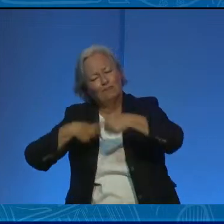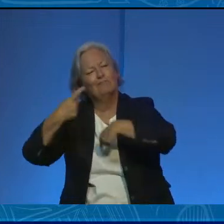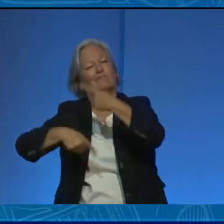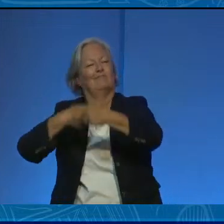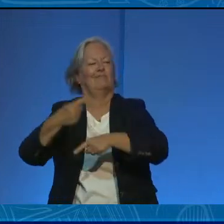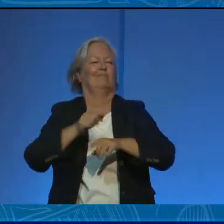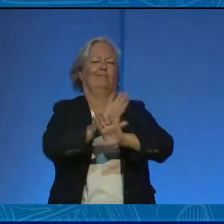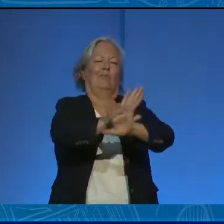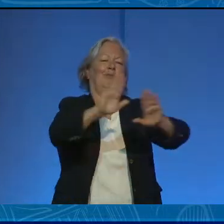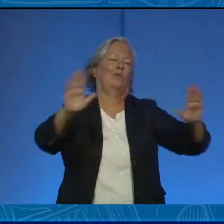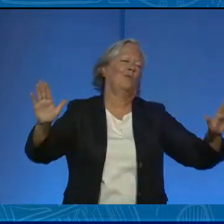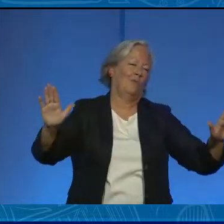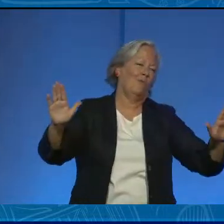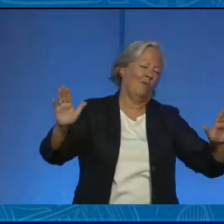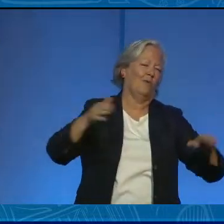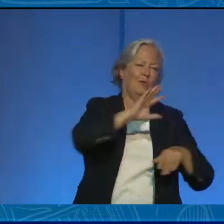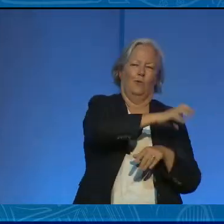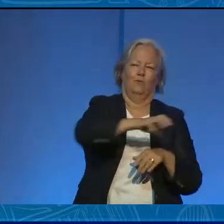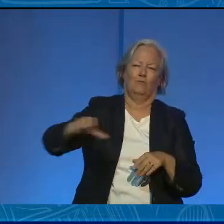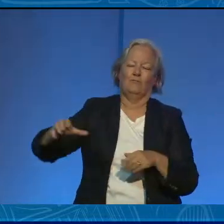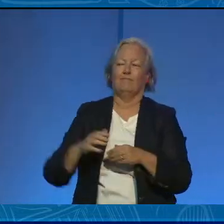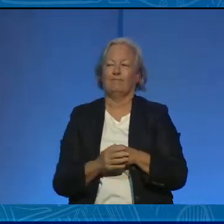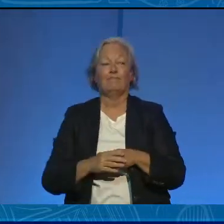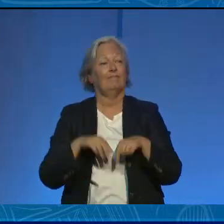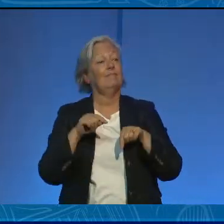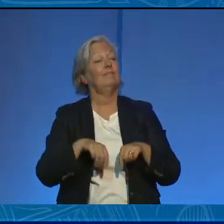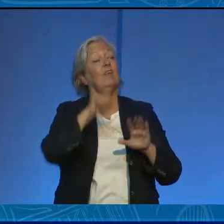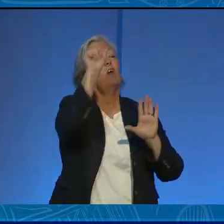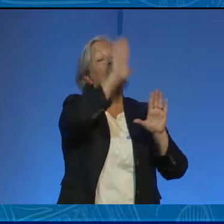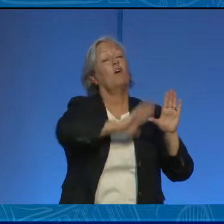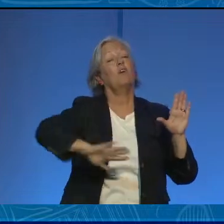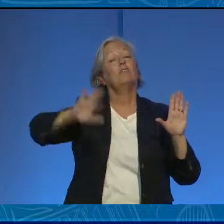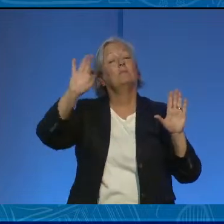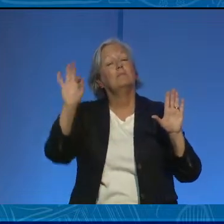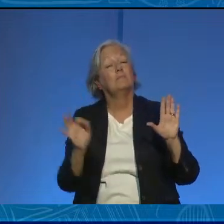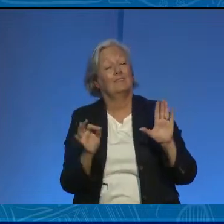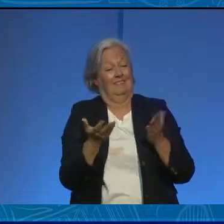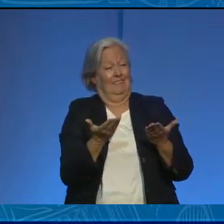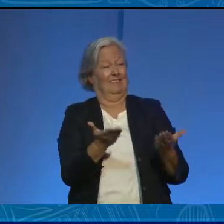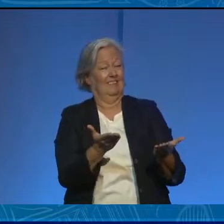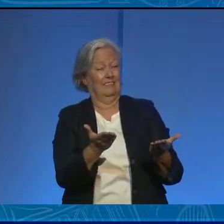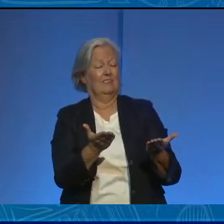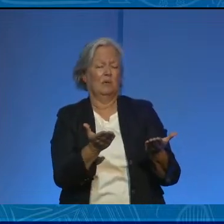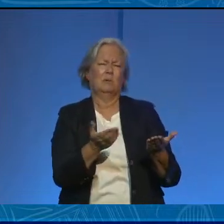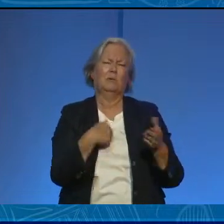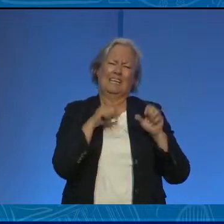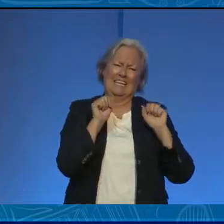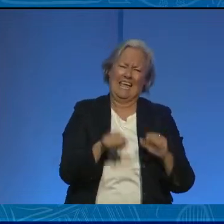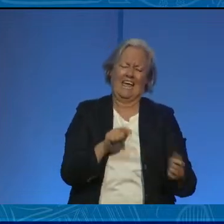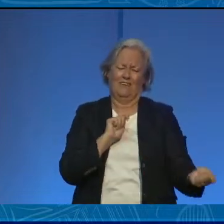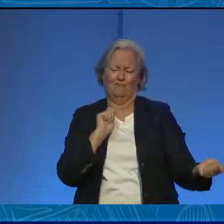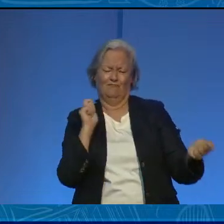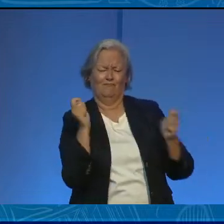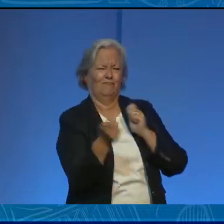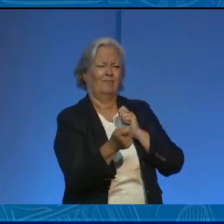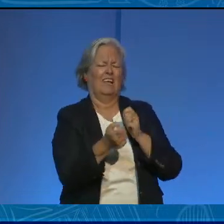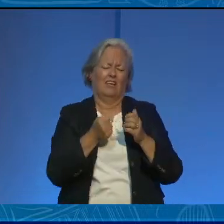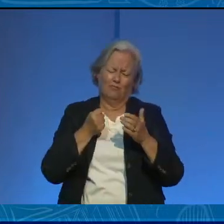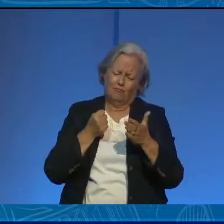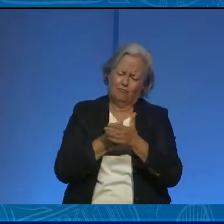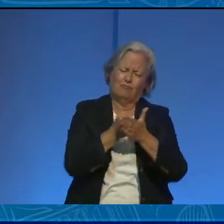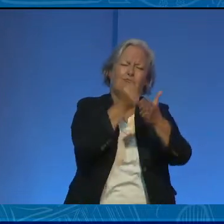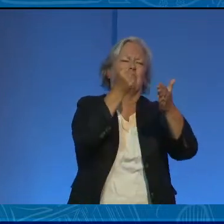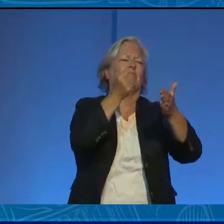our homes. The Asia-Pacific region has shown the world that we can truly make a difference when we all come